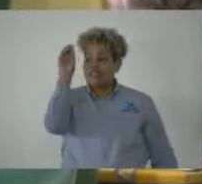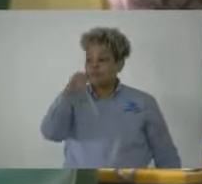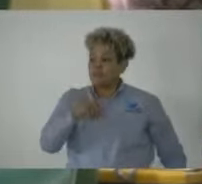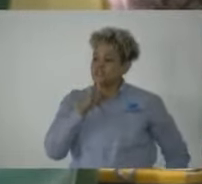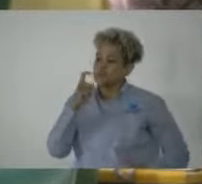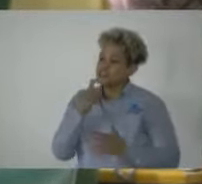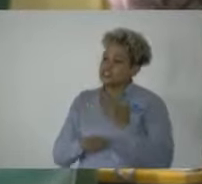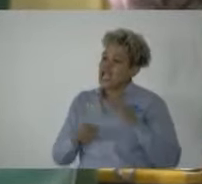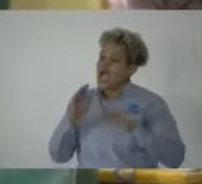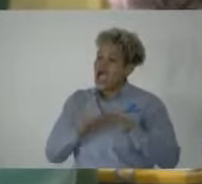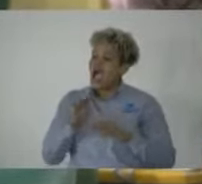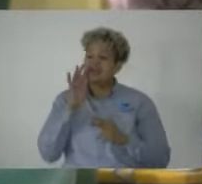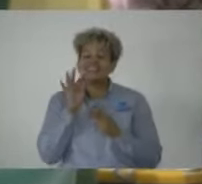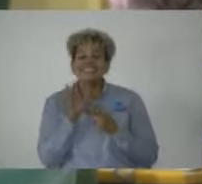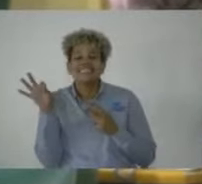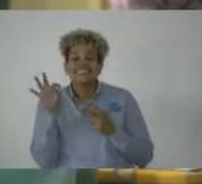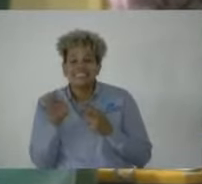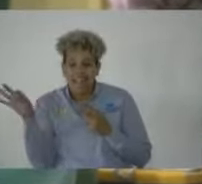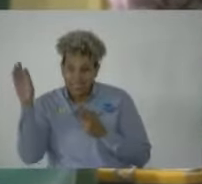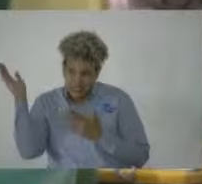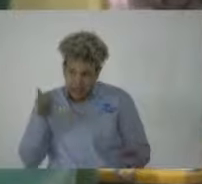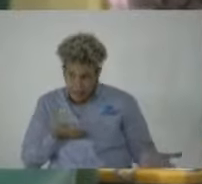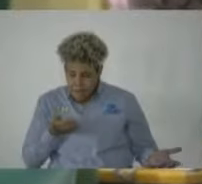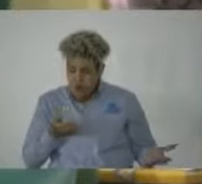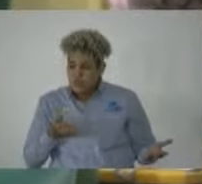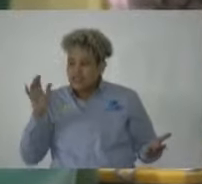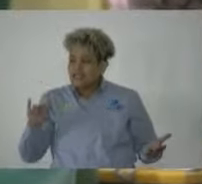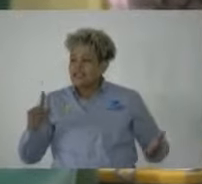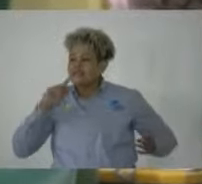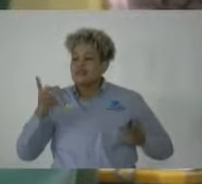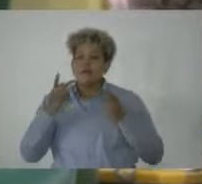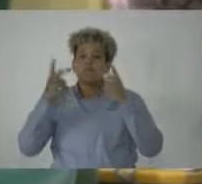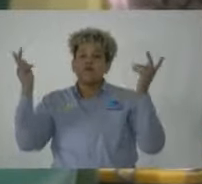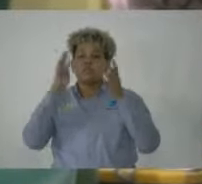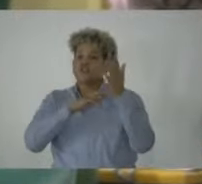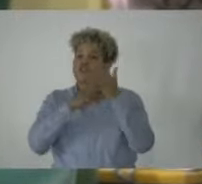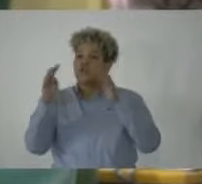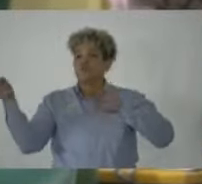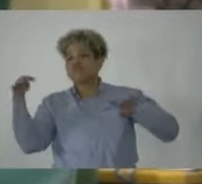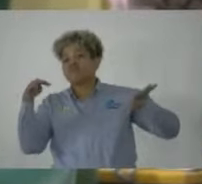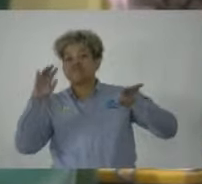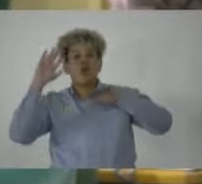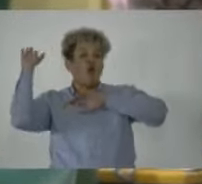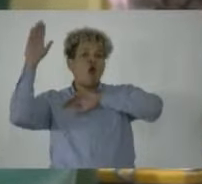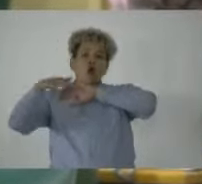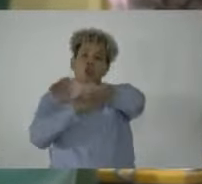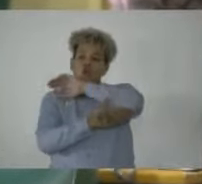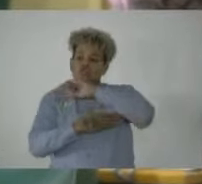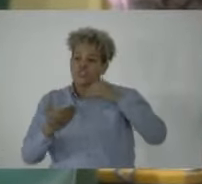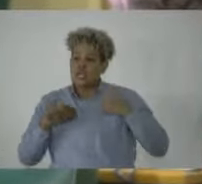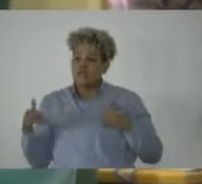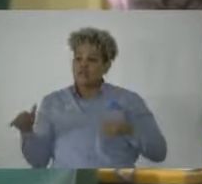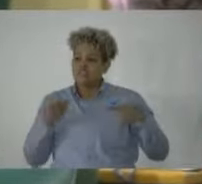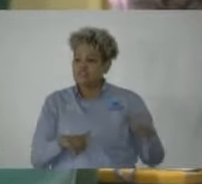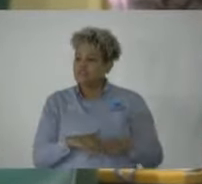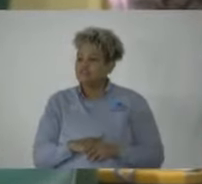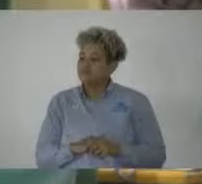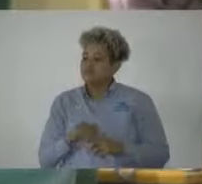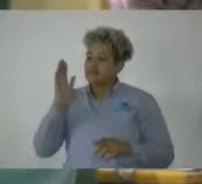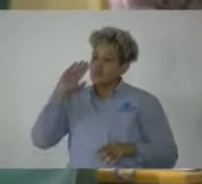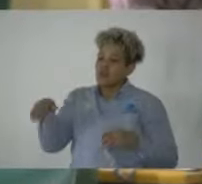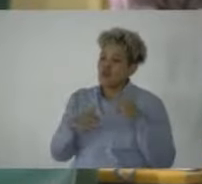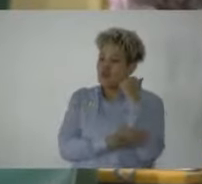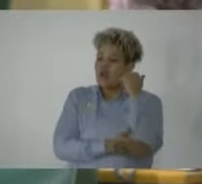be charged on selected imports. And that is a public schedule that all the countries of the world have. Okay? All the countries